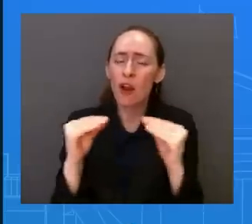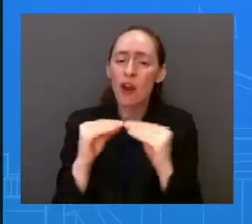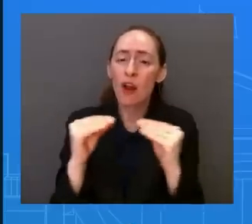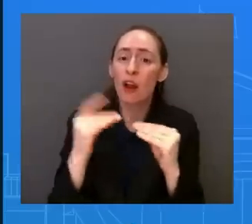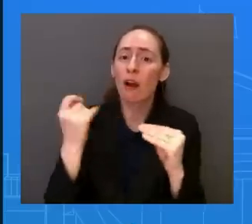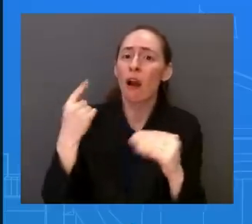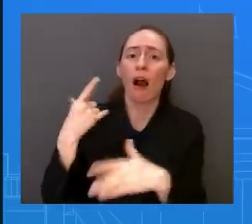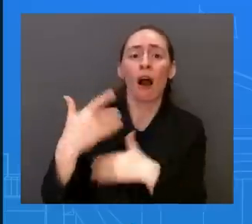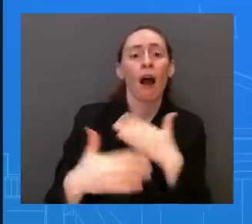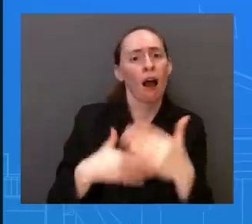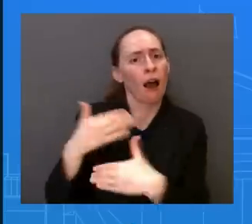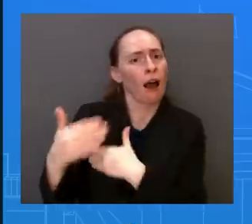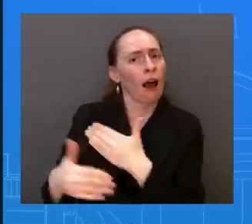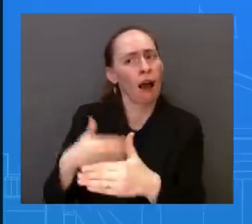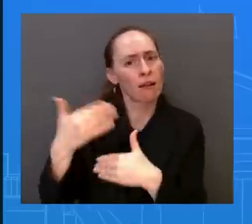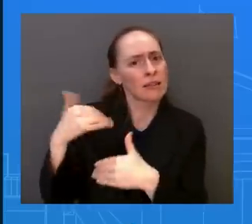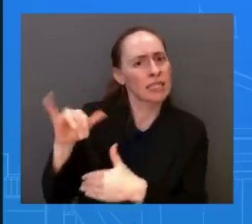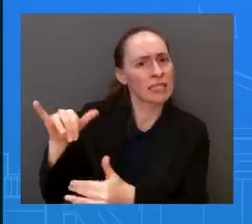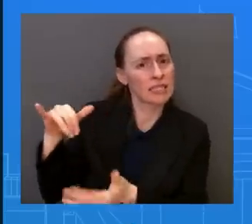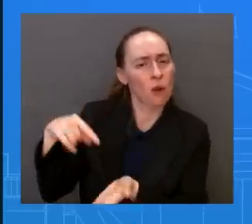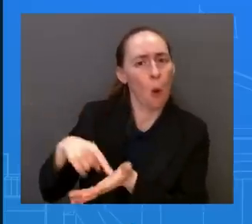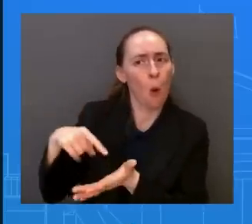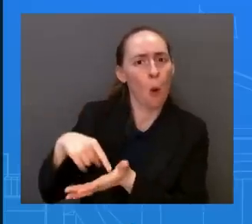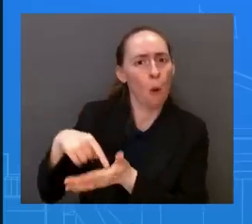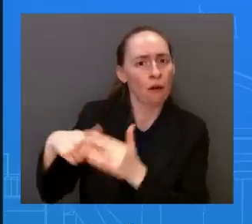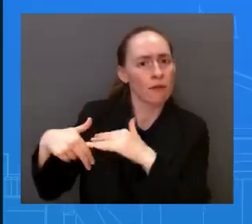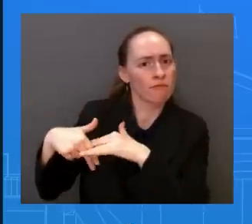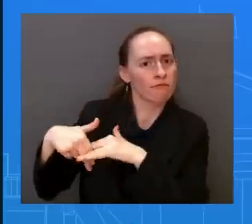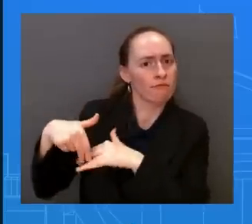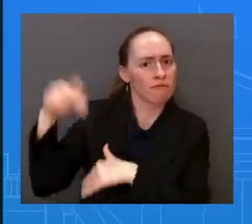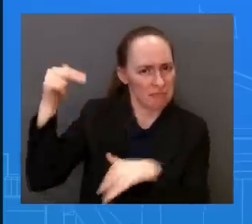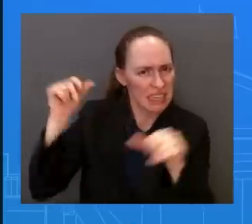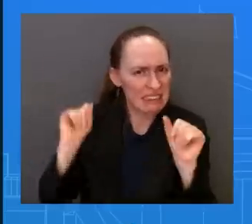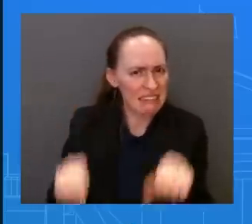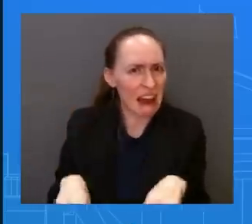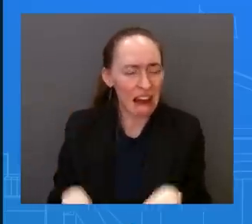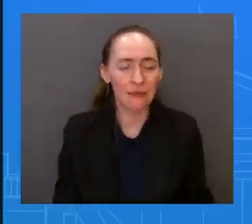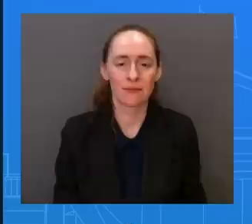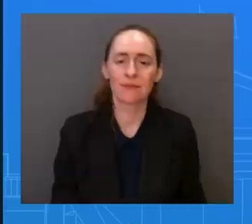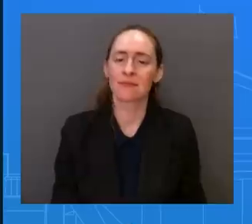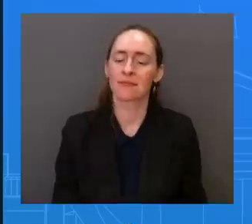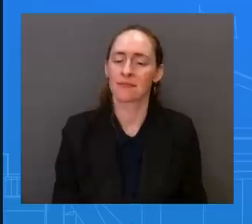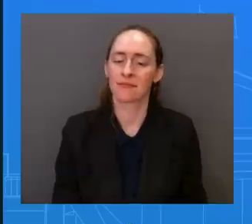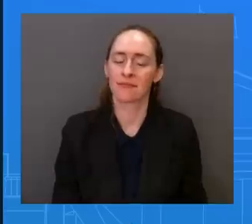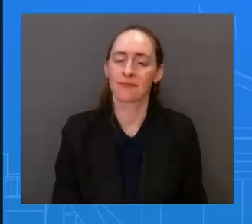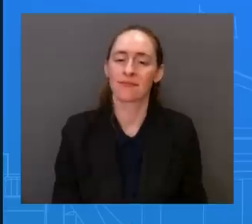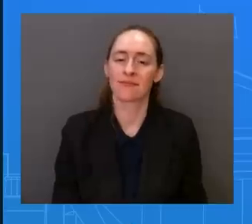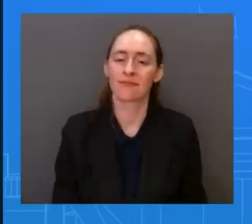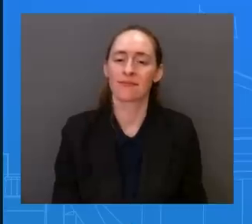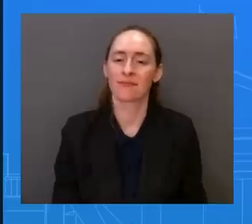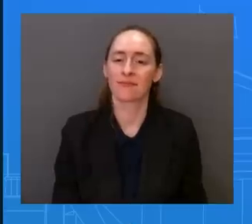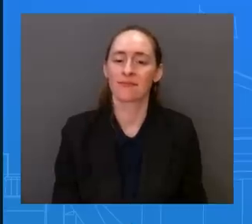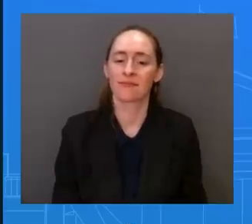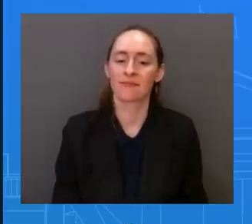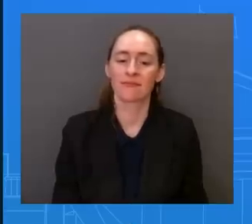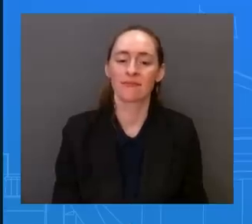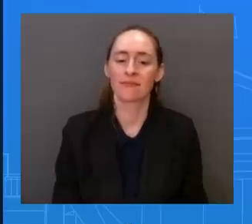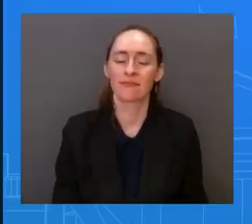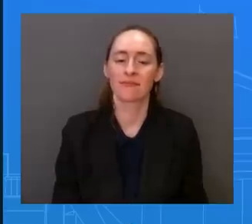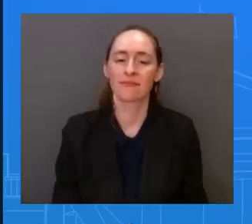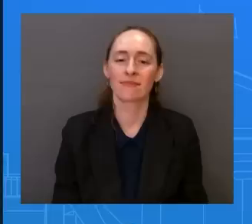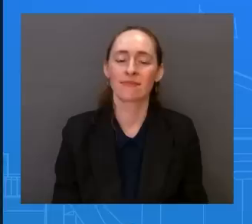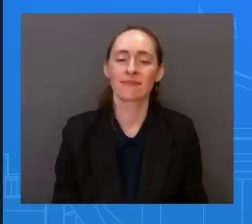very clear and detailed plan, his approach for how to do that. He's eager to see other plans. And then we